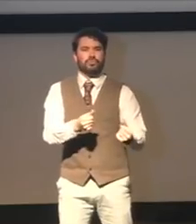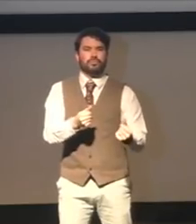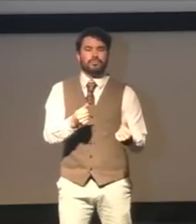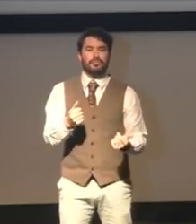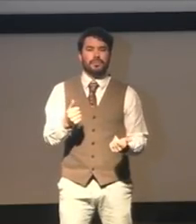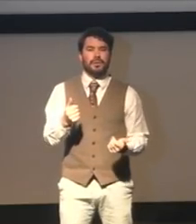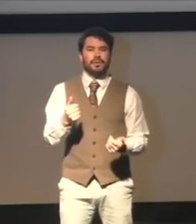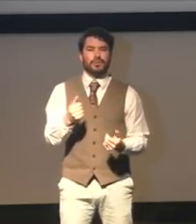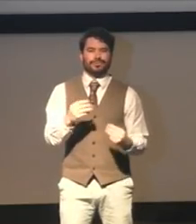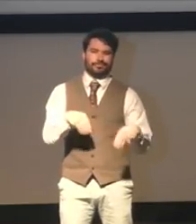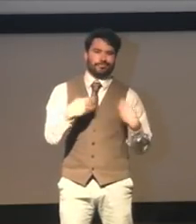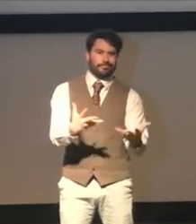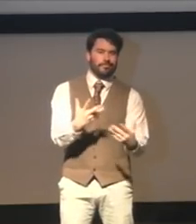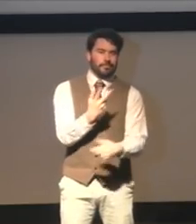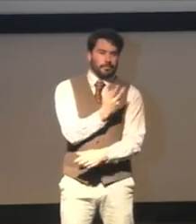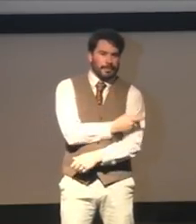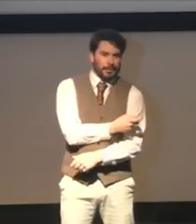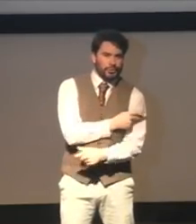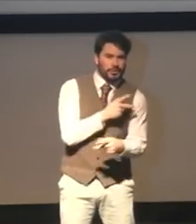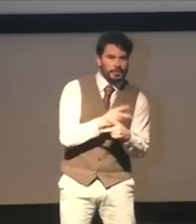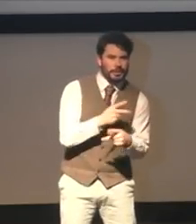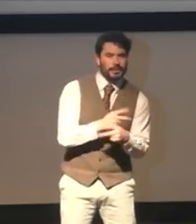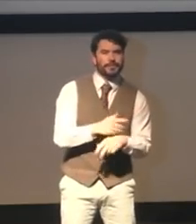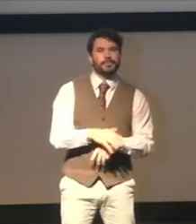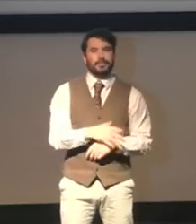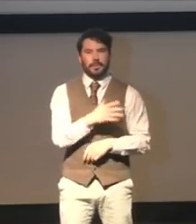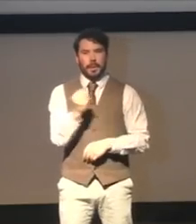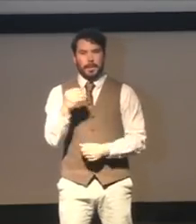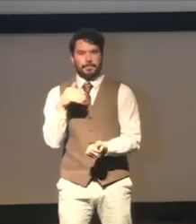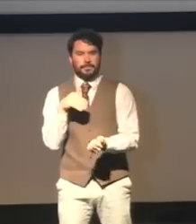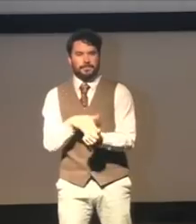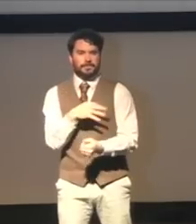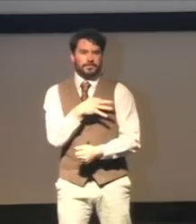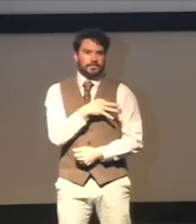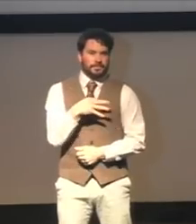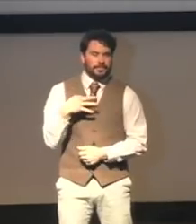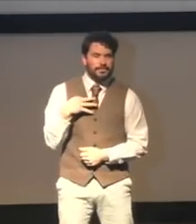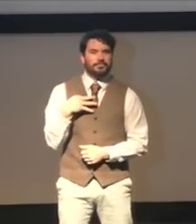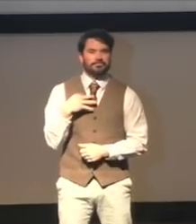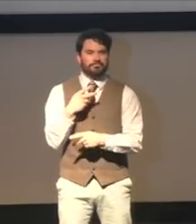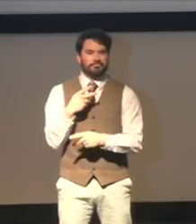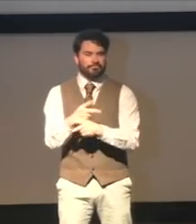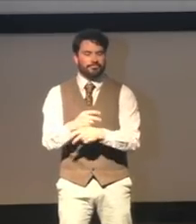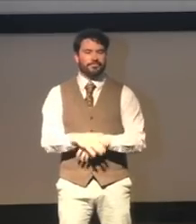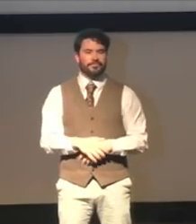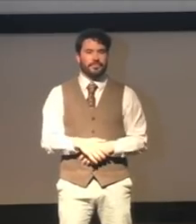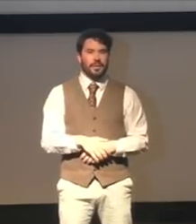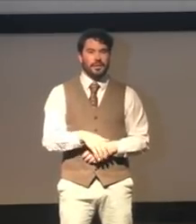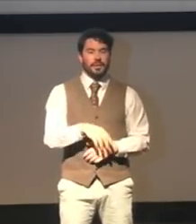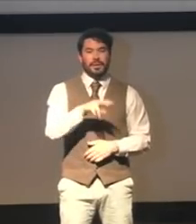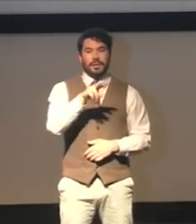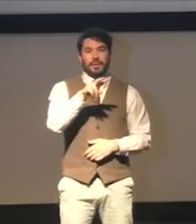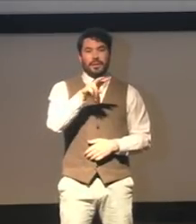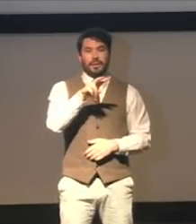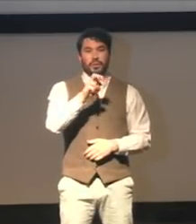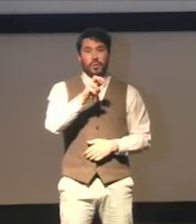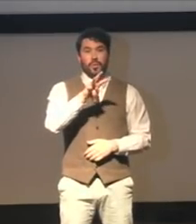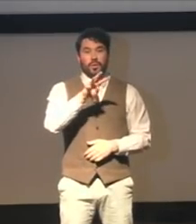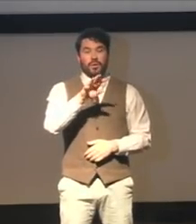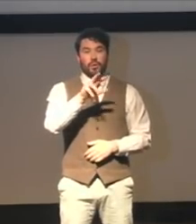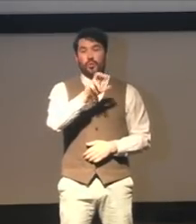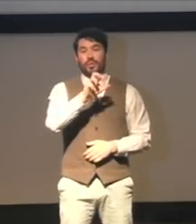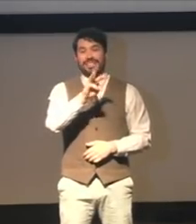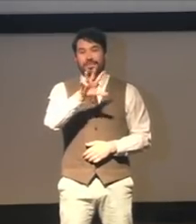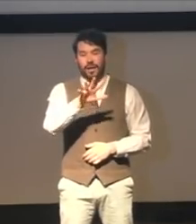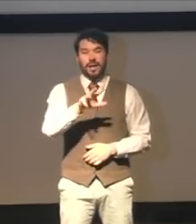as we move forward. And we've talked in the past about having a 24/7 by 365-day hospital.